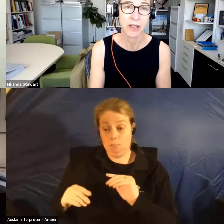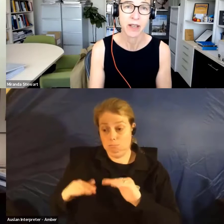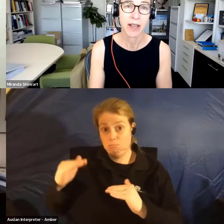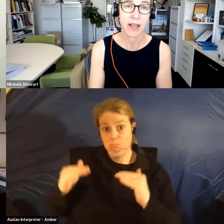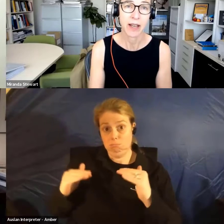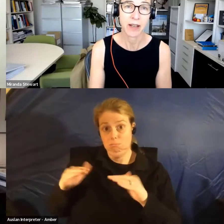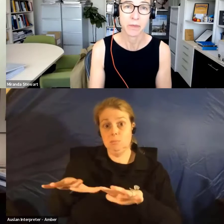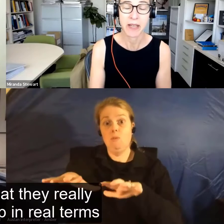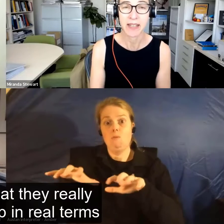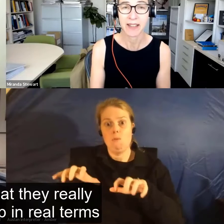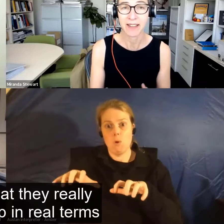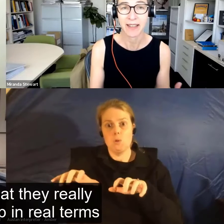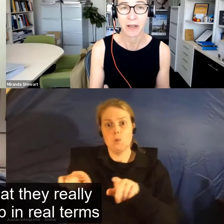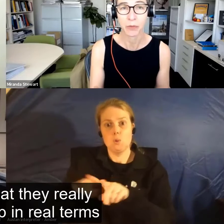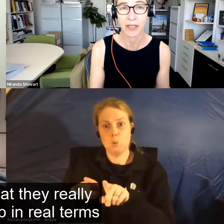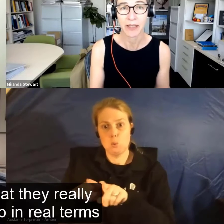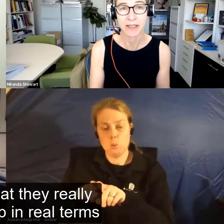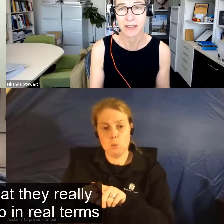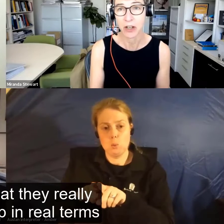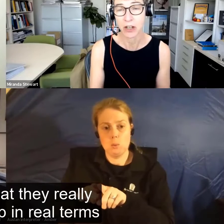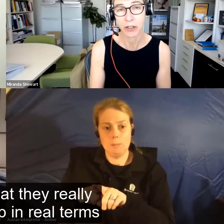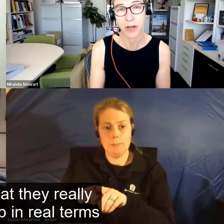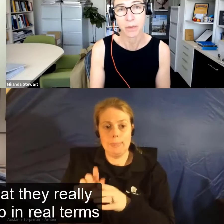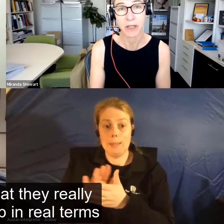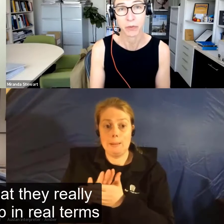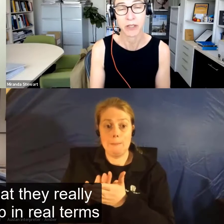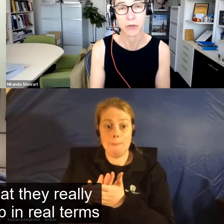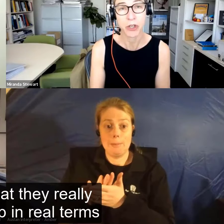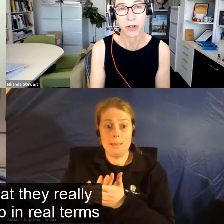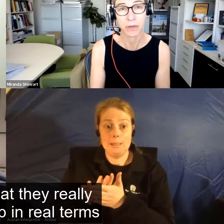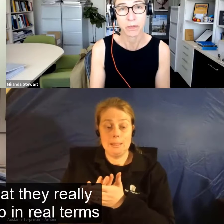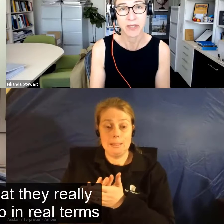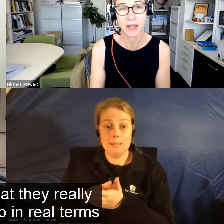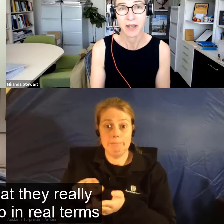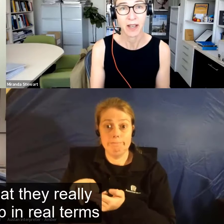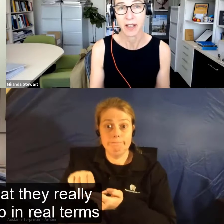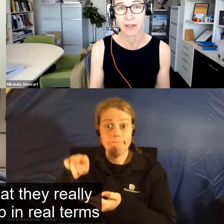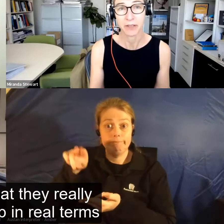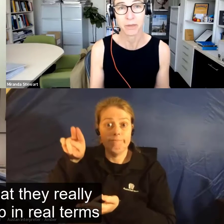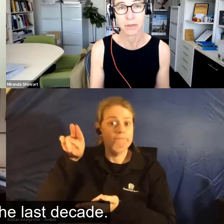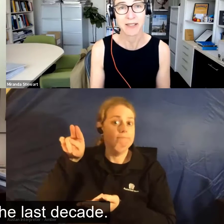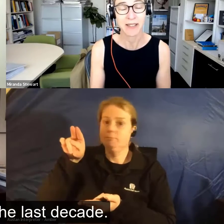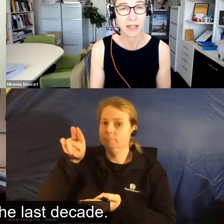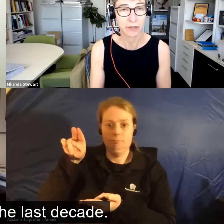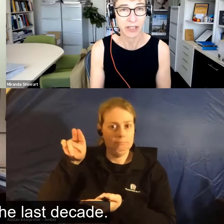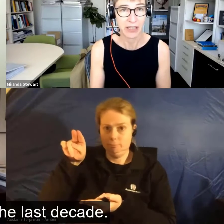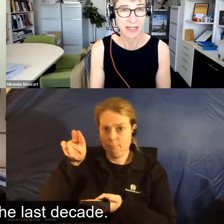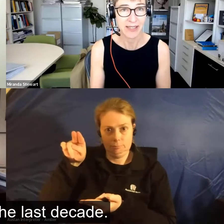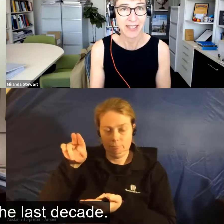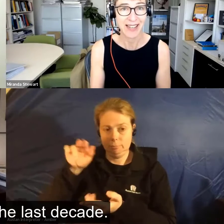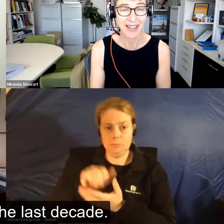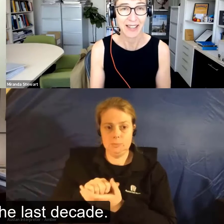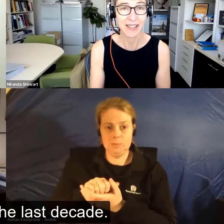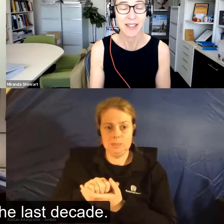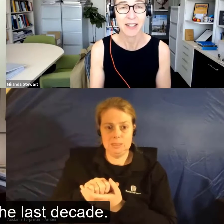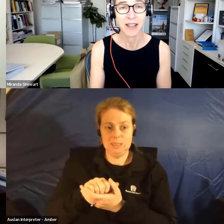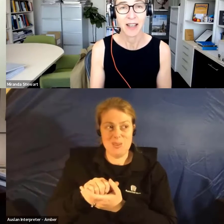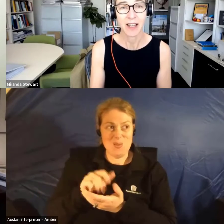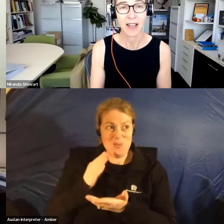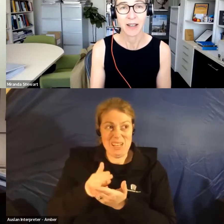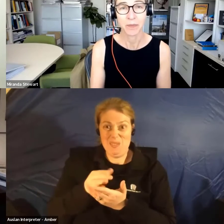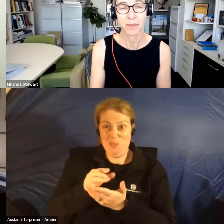frozen. Meaning that they really did not go up in real terms for the last